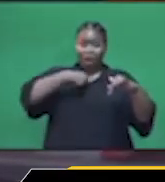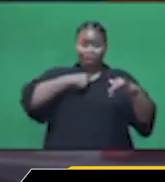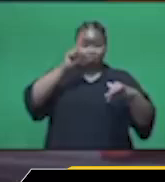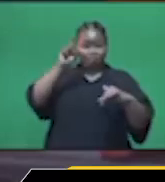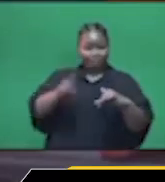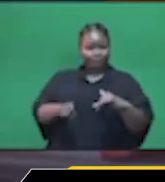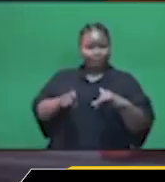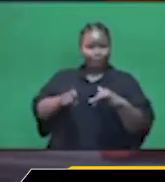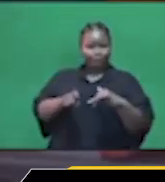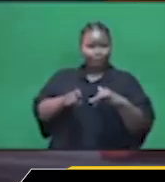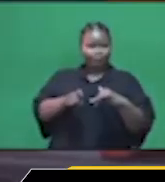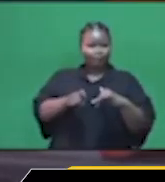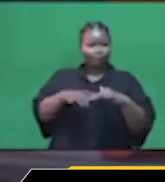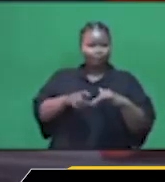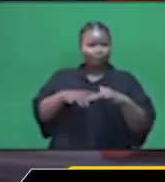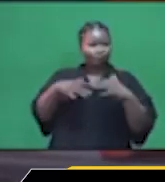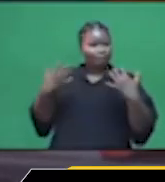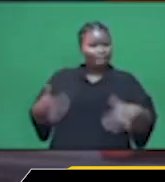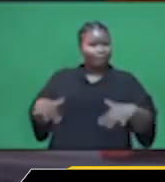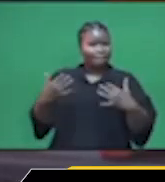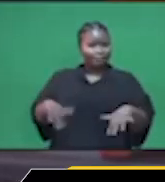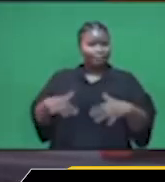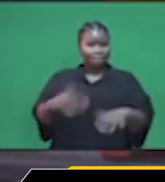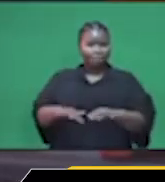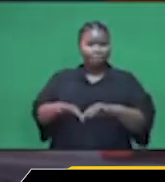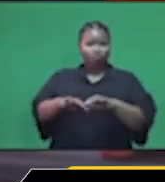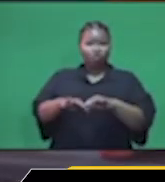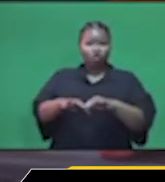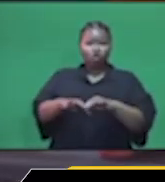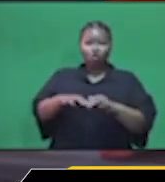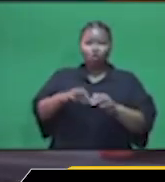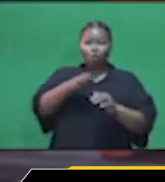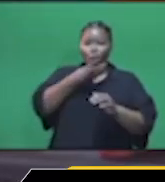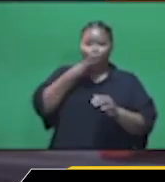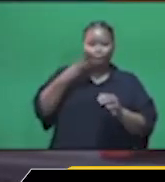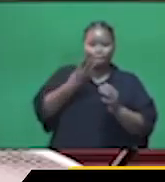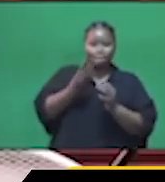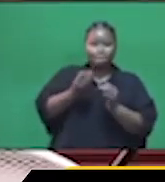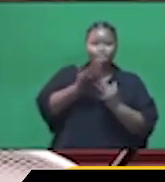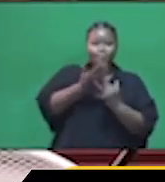his unshakable and unbreakable bond